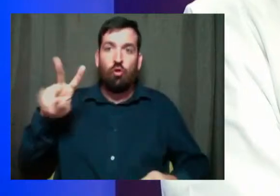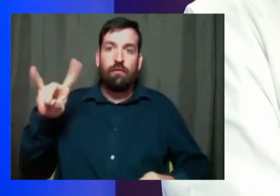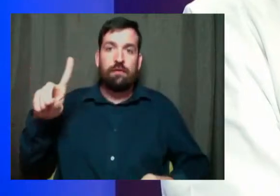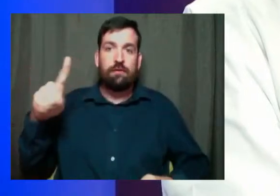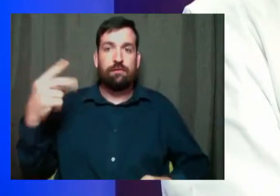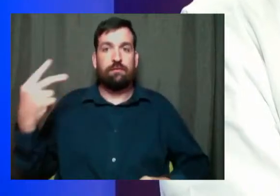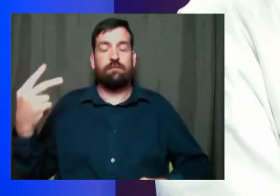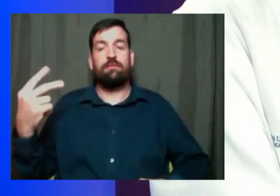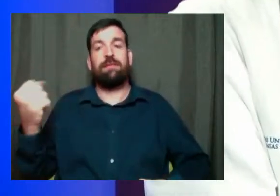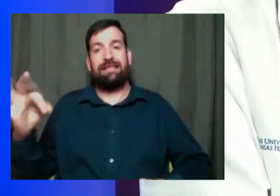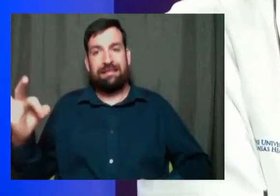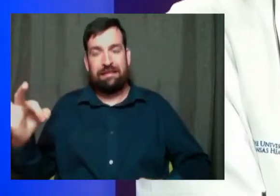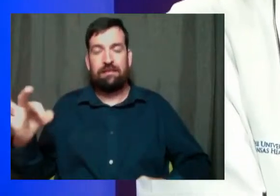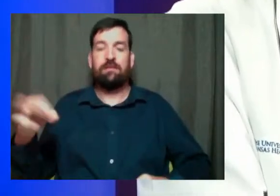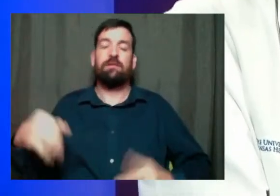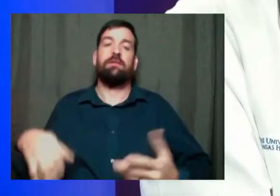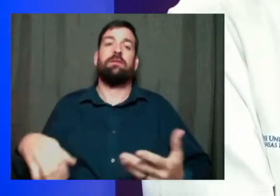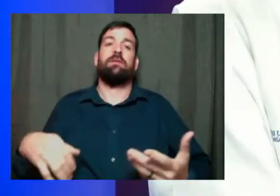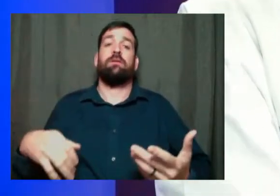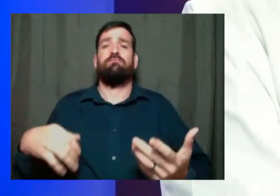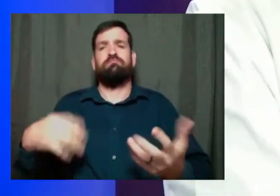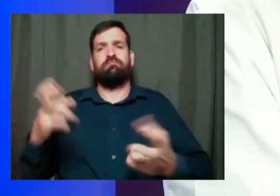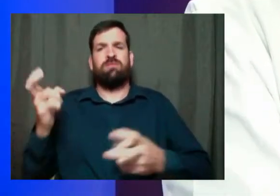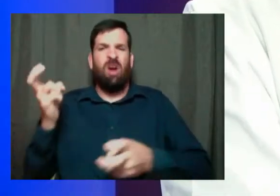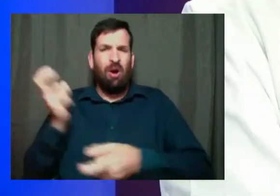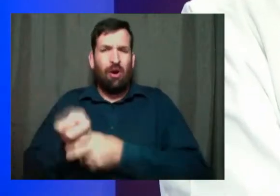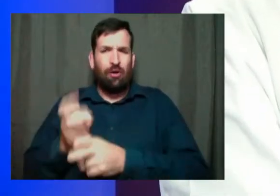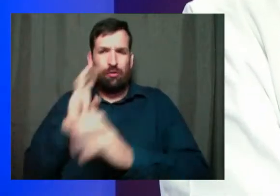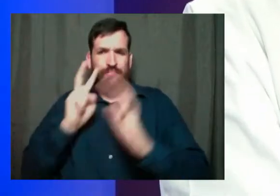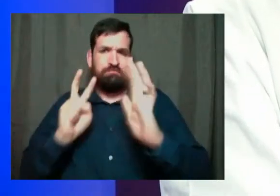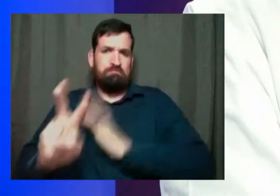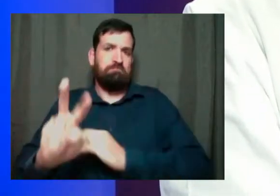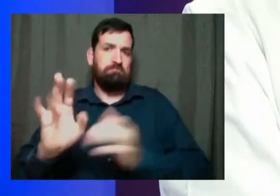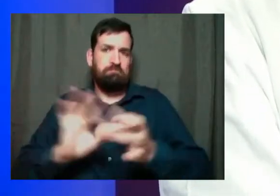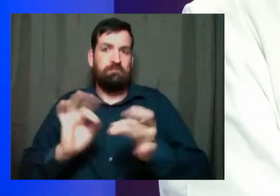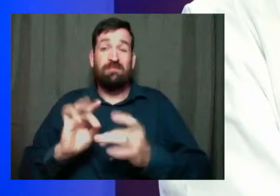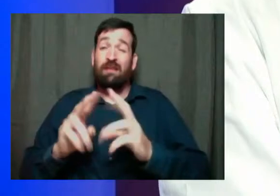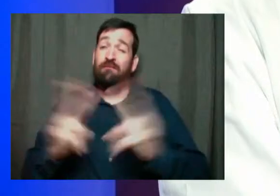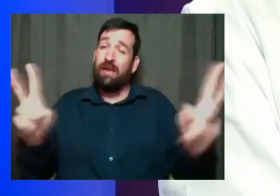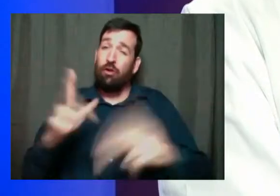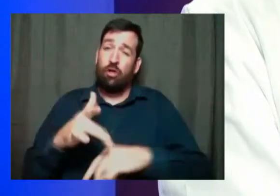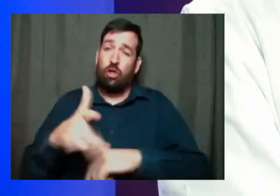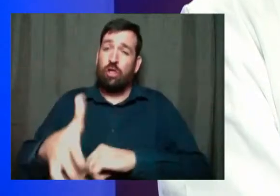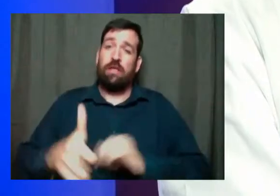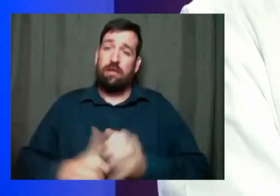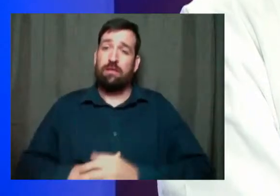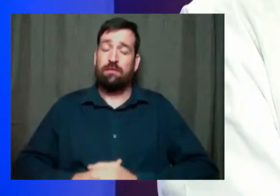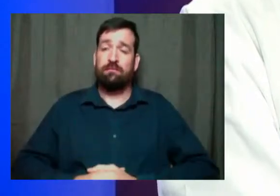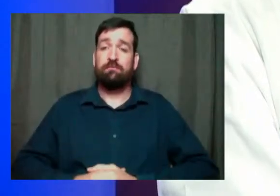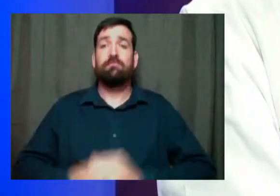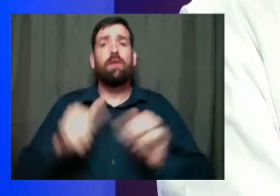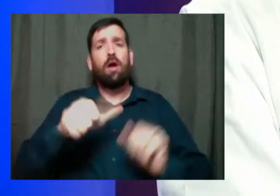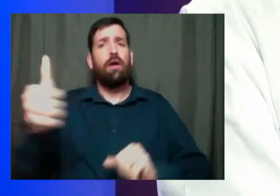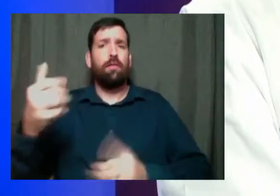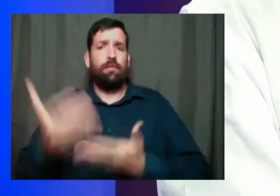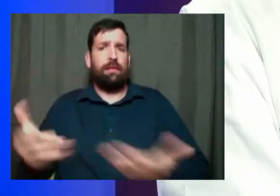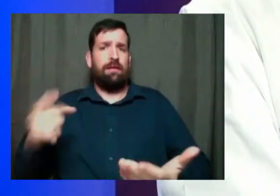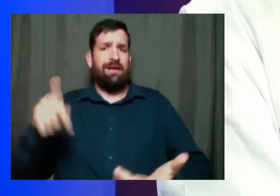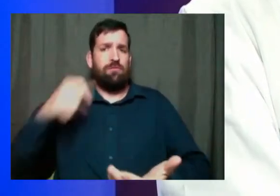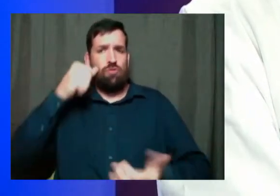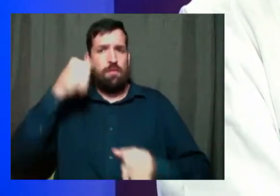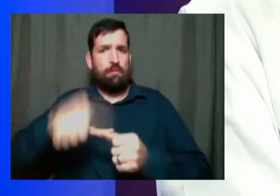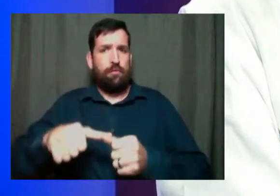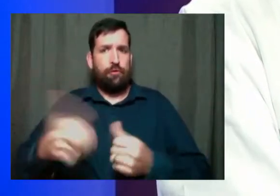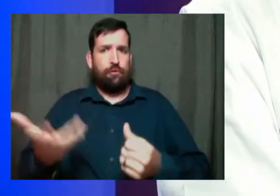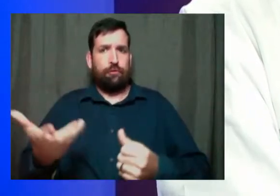to extract that information and say this is what's going to happen. It's way early yet. And I think the other thing we have to remember is that in